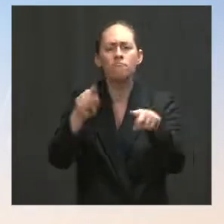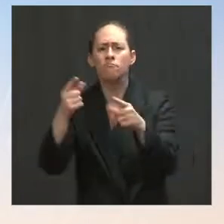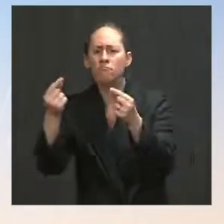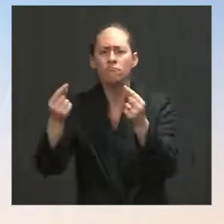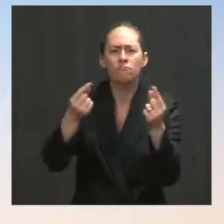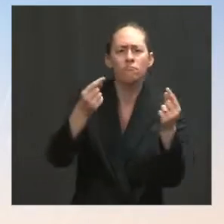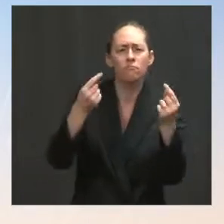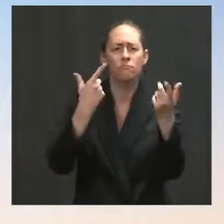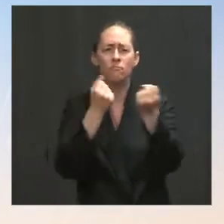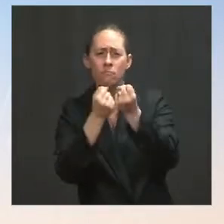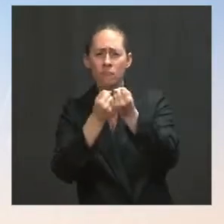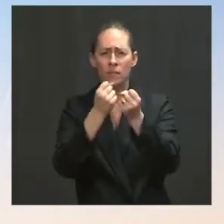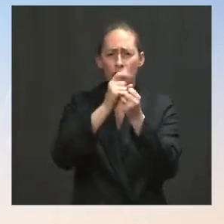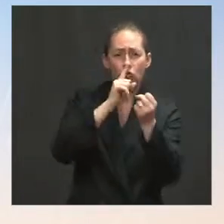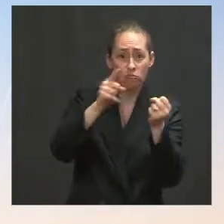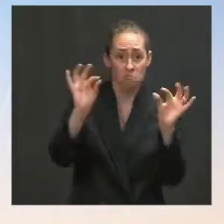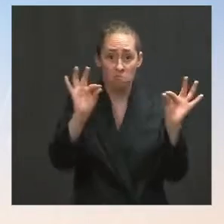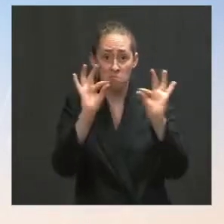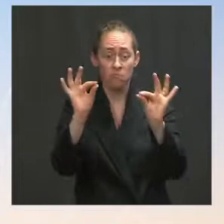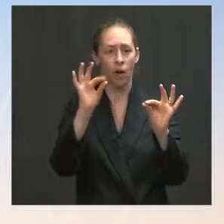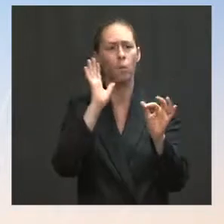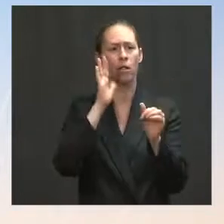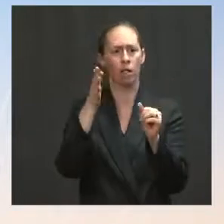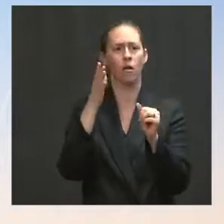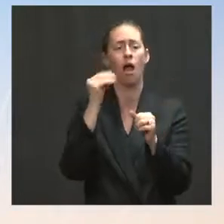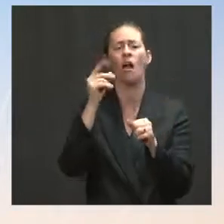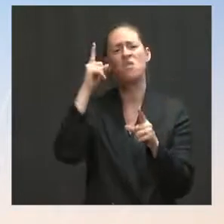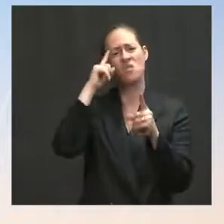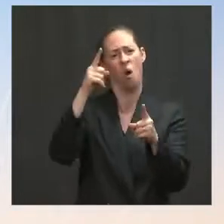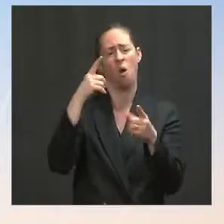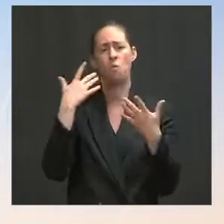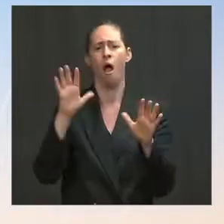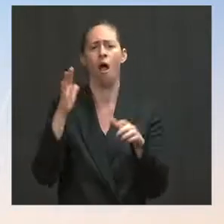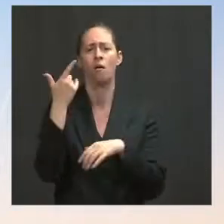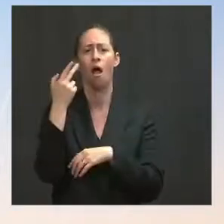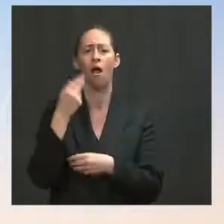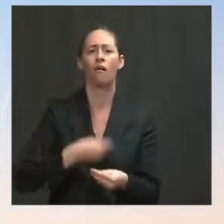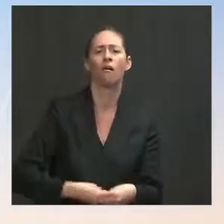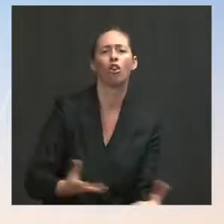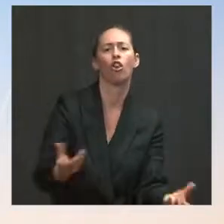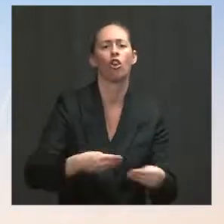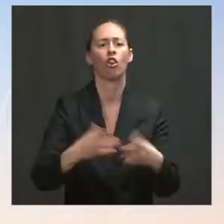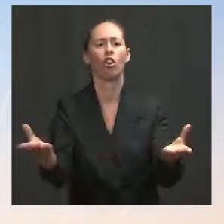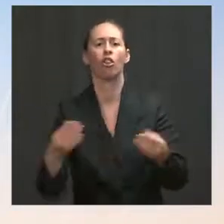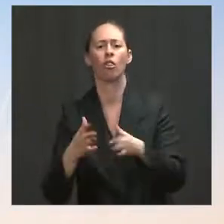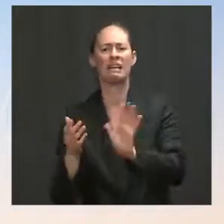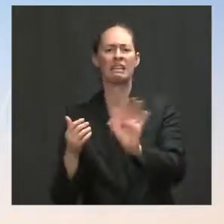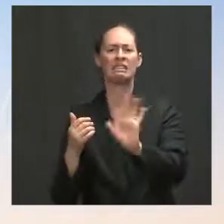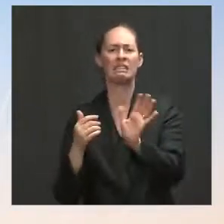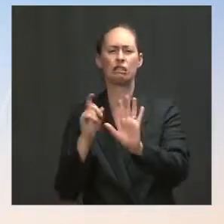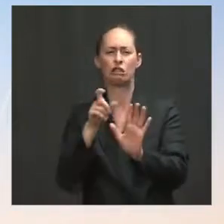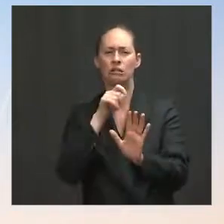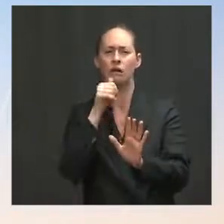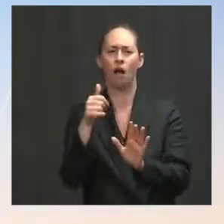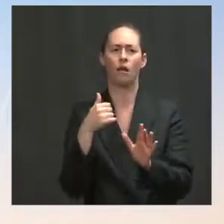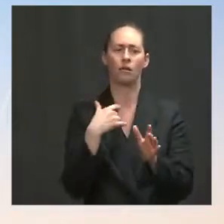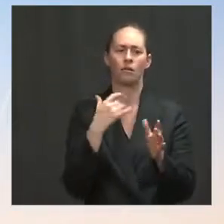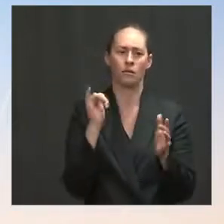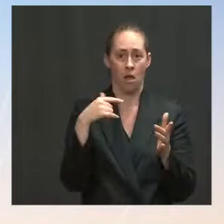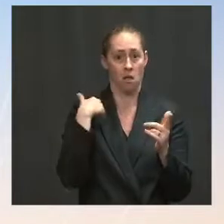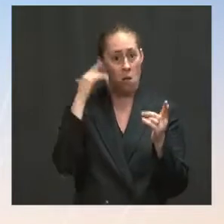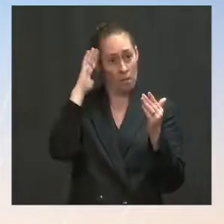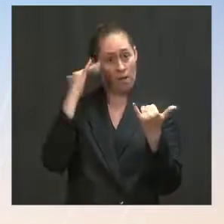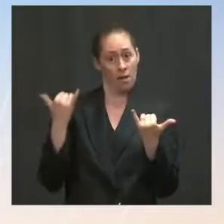reduce illegal guns from being on the streets as well. And all of these measures, our hope is that they will lead to a reduction in